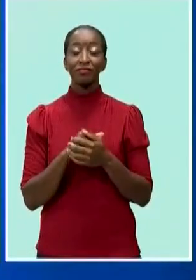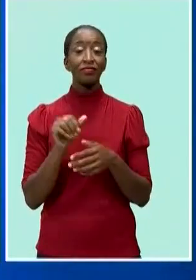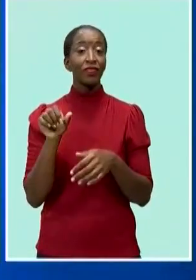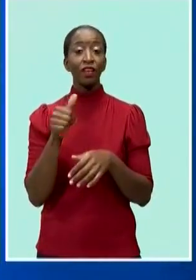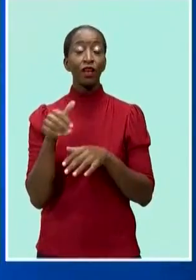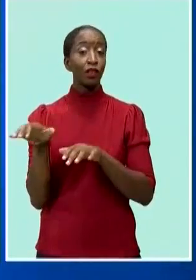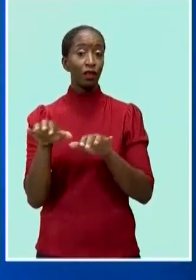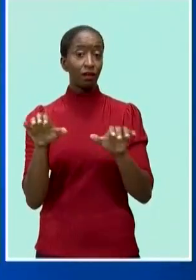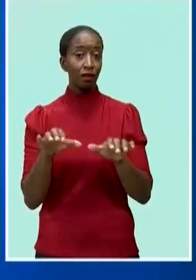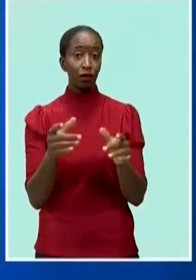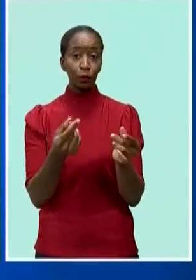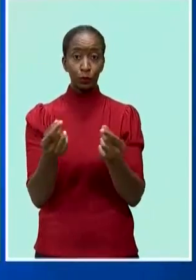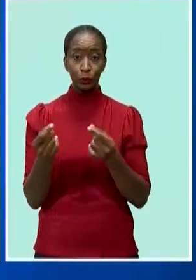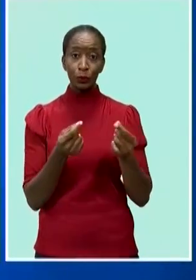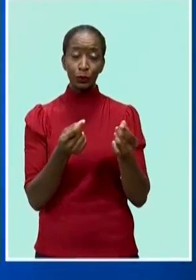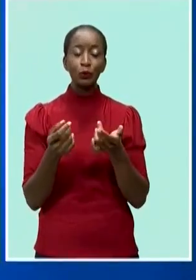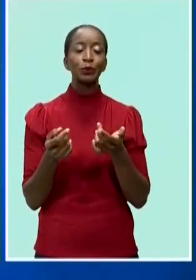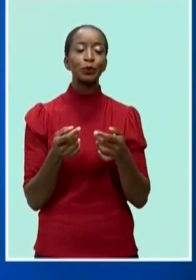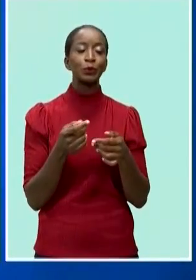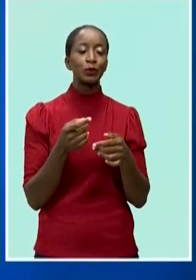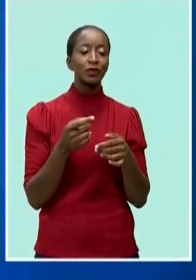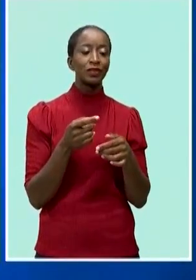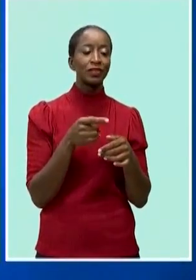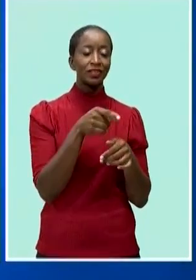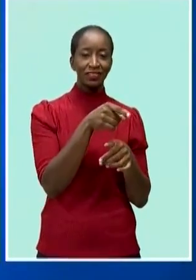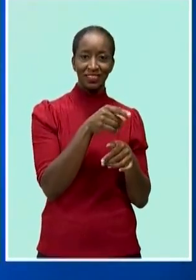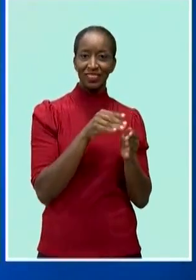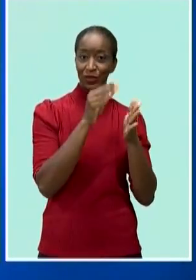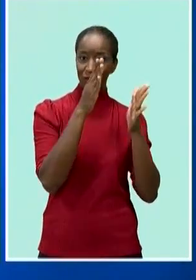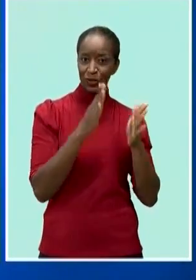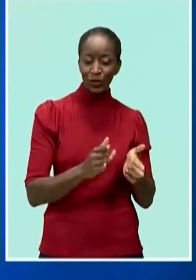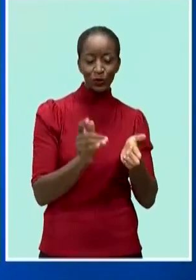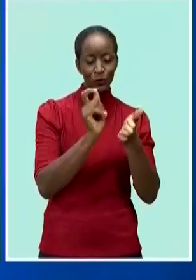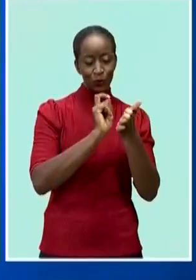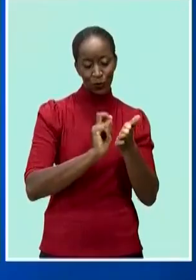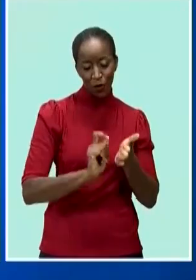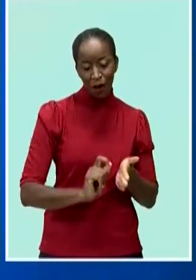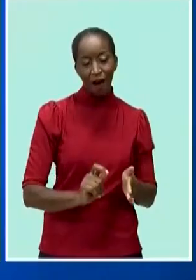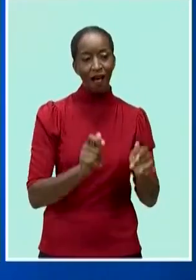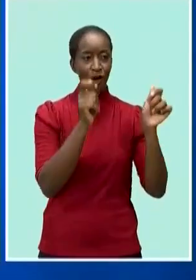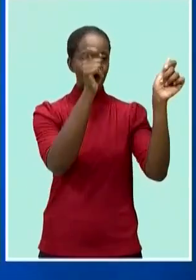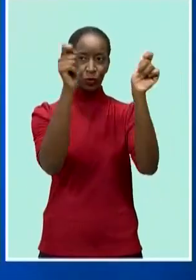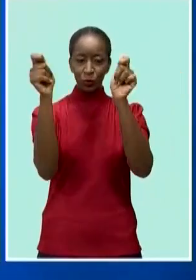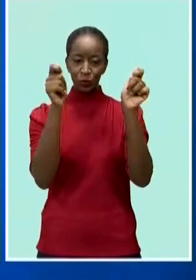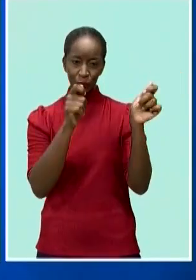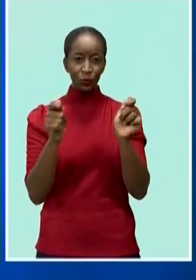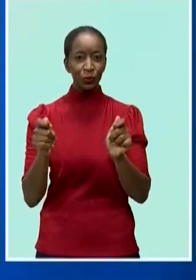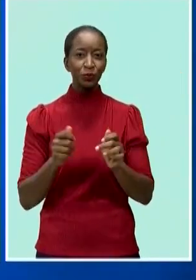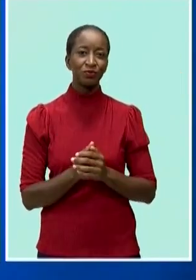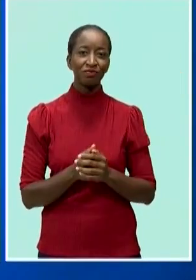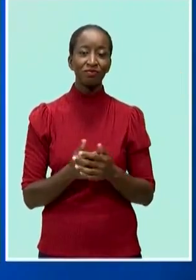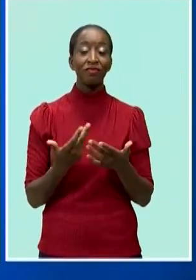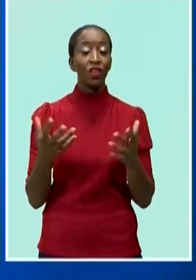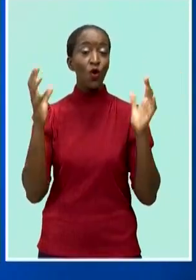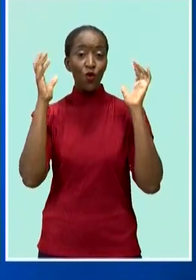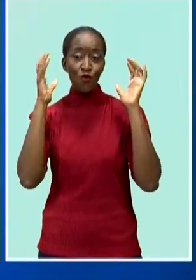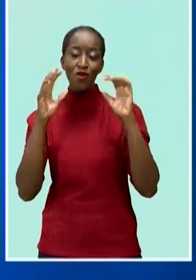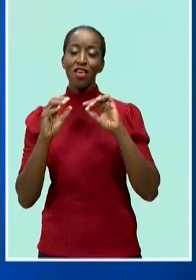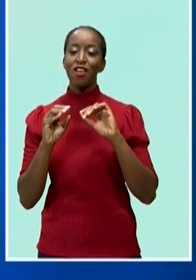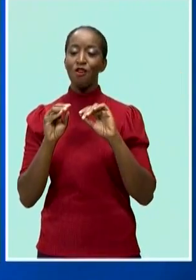in-store displays of essays and art by local students and radio broadcasts. Our cadre of teachers at the primary school